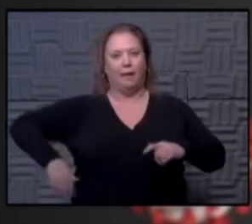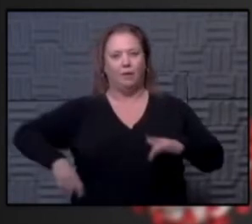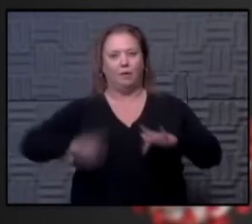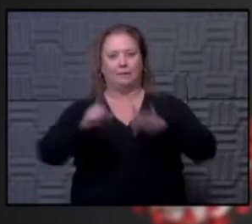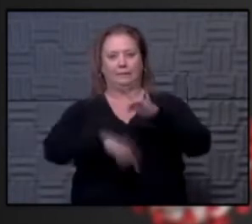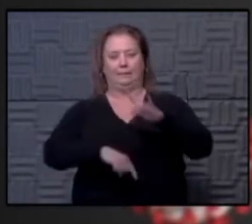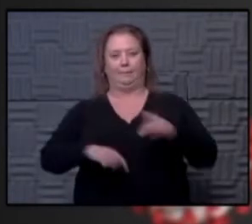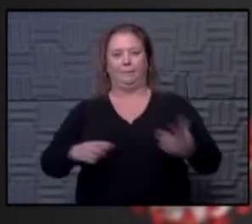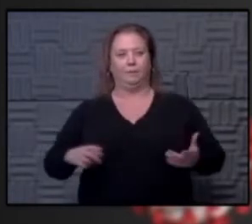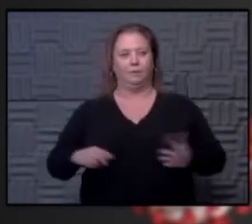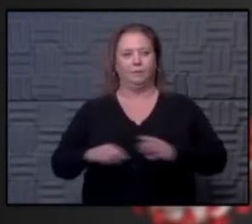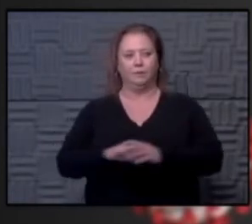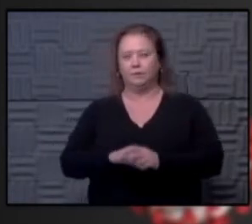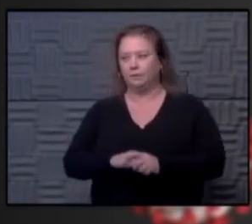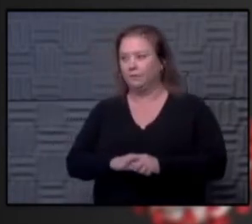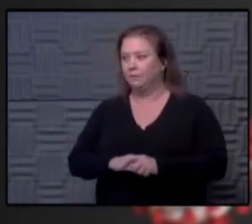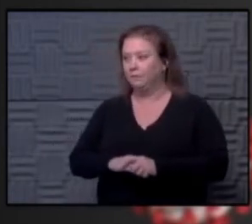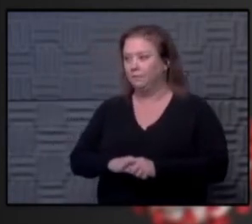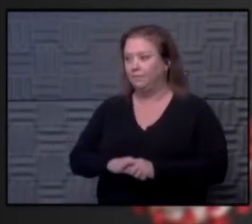all together?